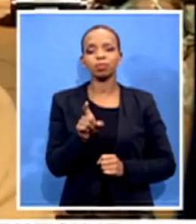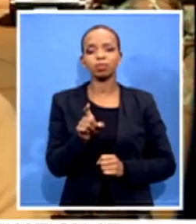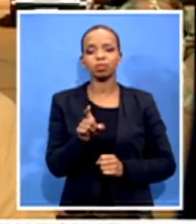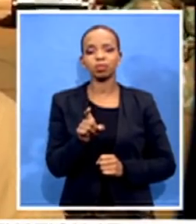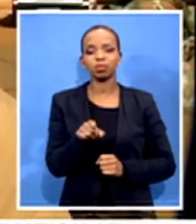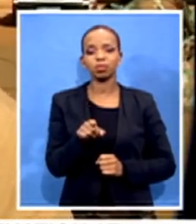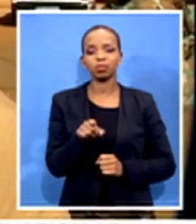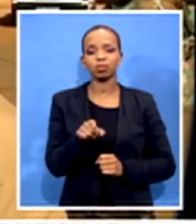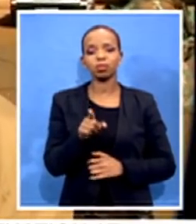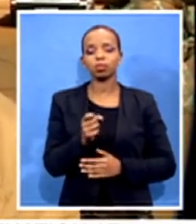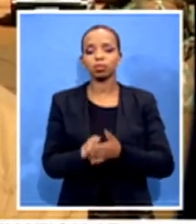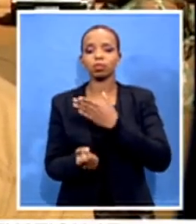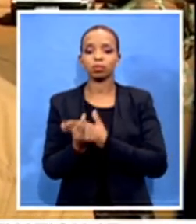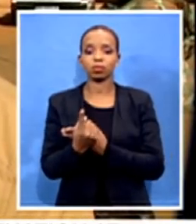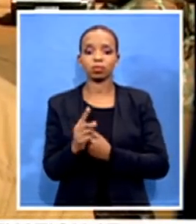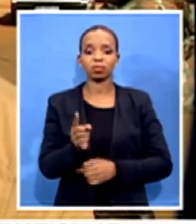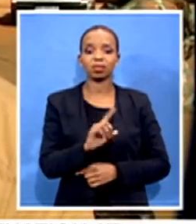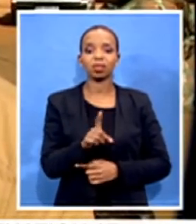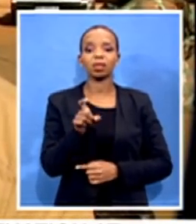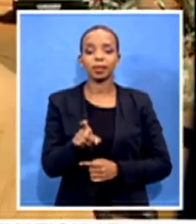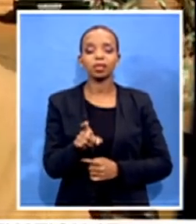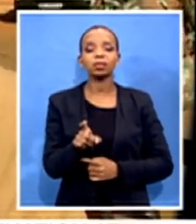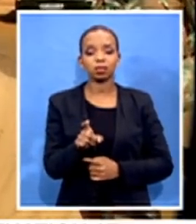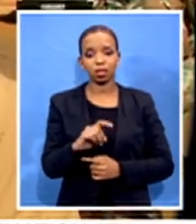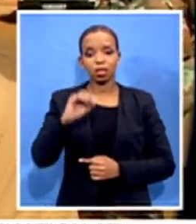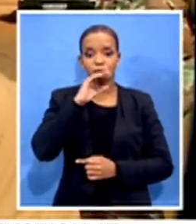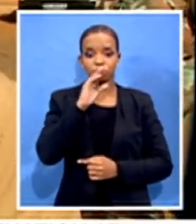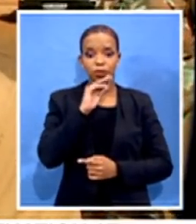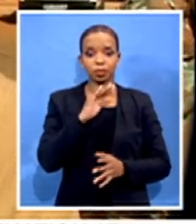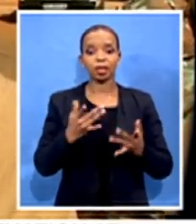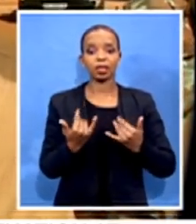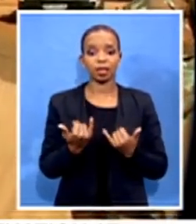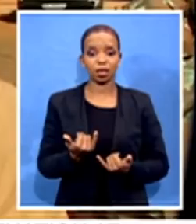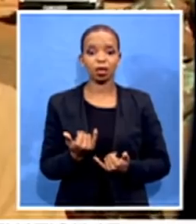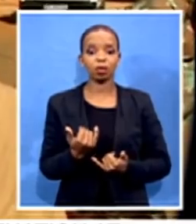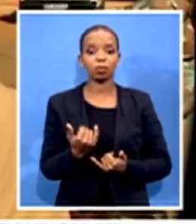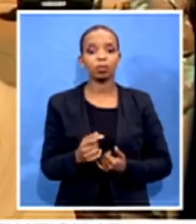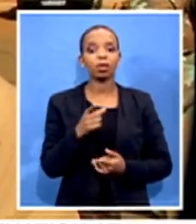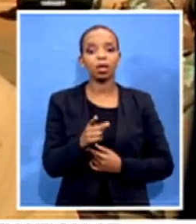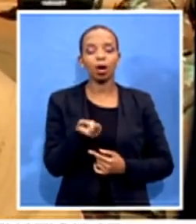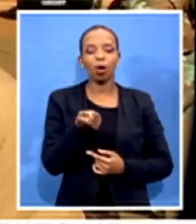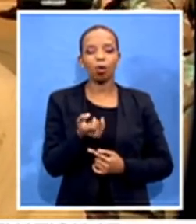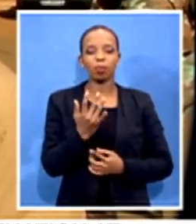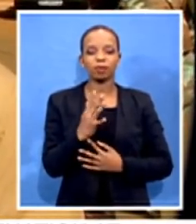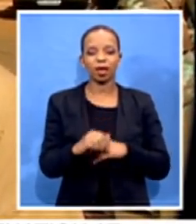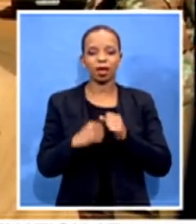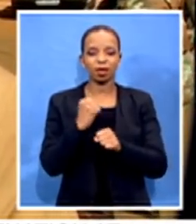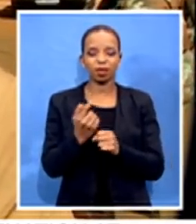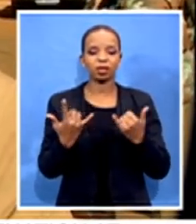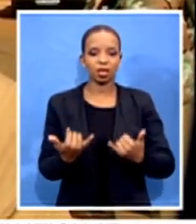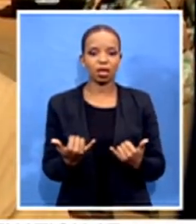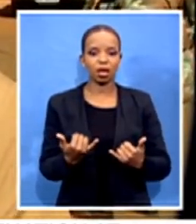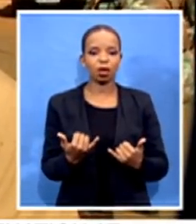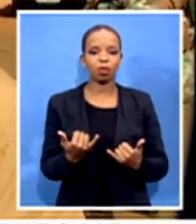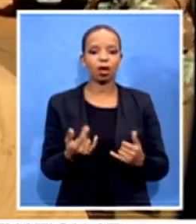there was a leadership that ensued. And as we speak, that leadership battle is before court. It's almost 5 years now. We have been